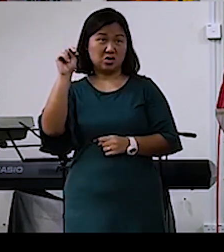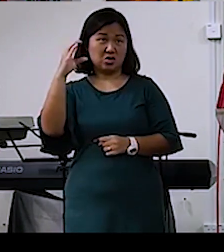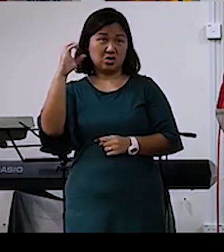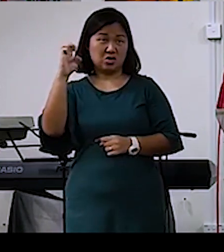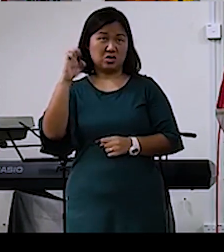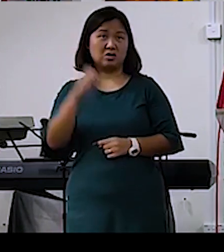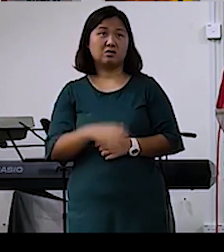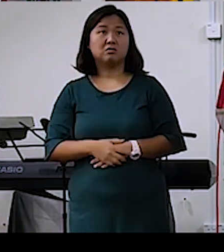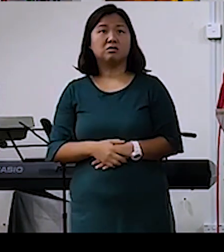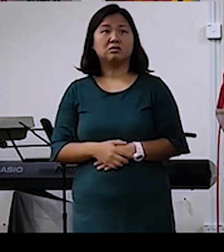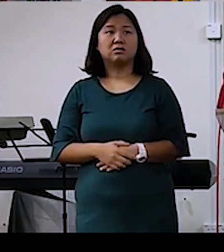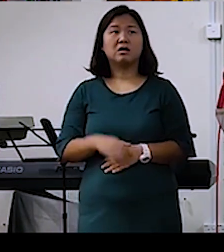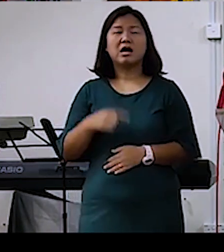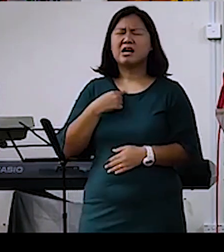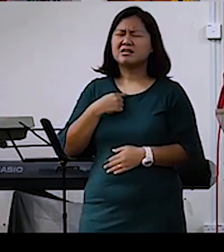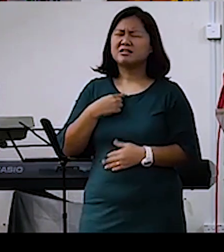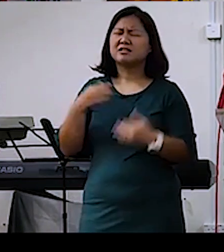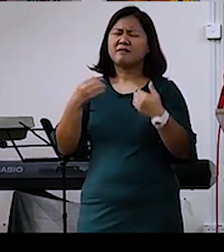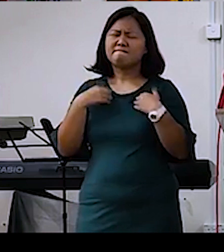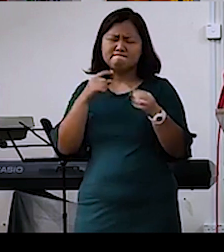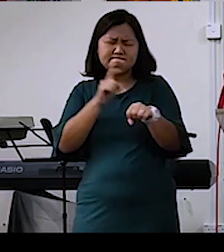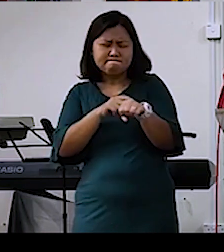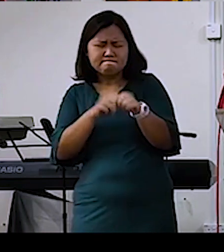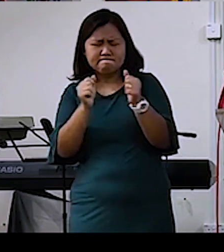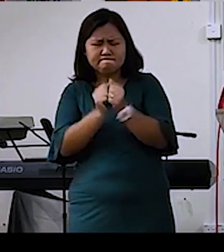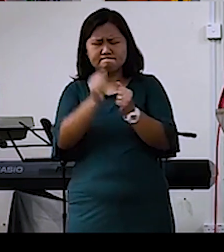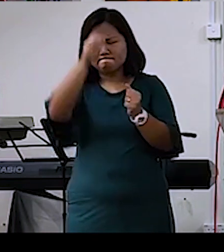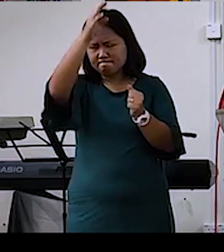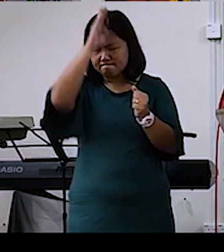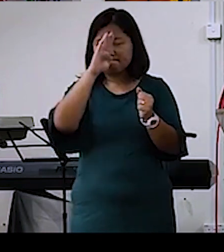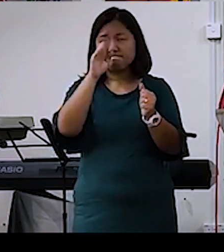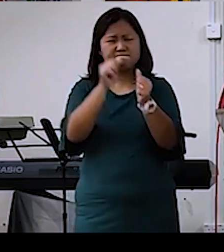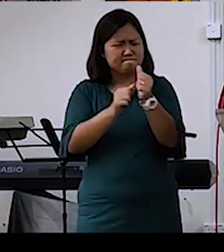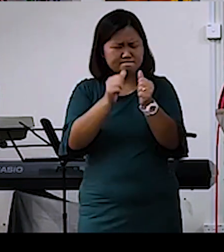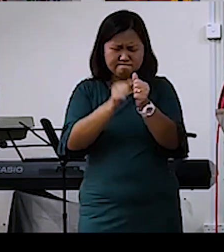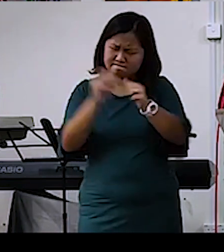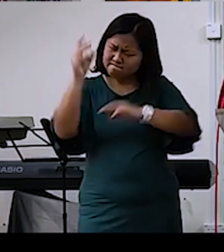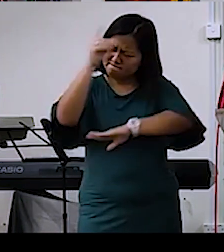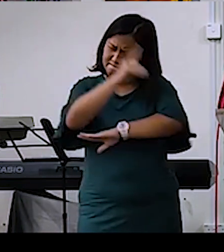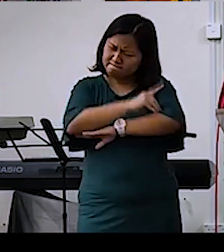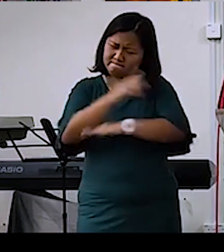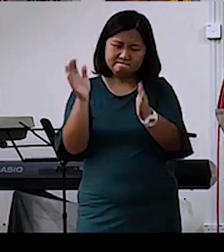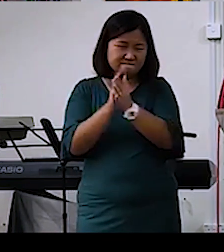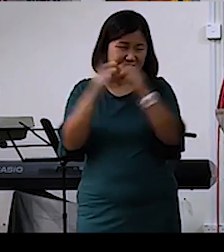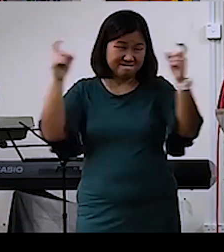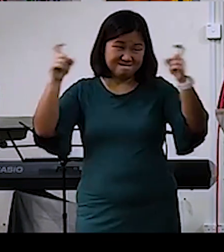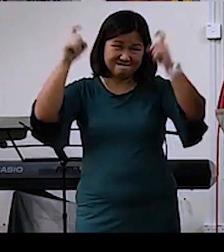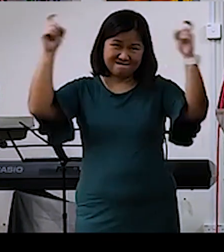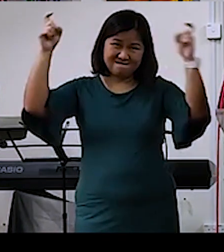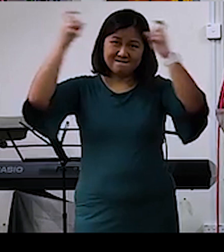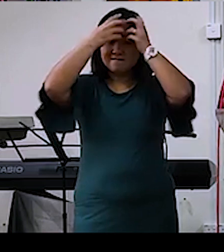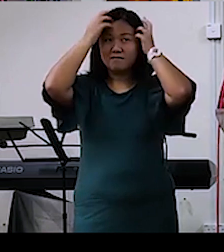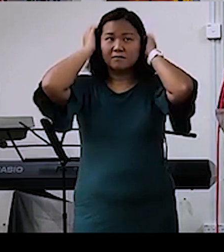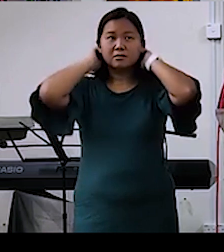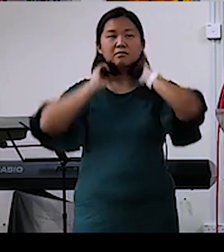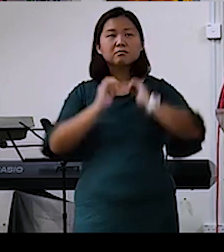over and over again. I've been spending time with God since I was 25 and I'm still spending time with God every day. Hallelujah. I'm not trying to brag here. I get